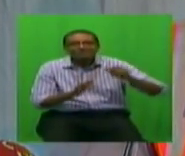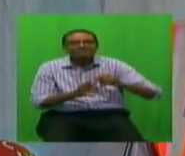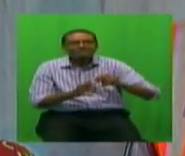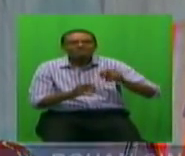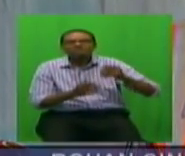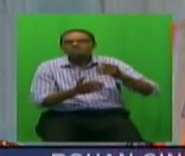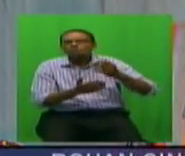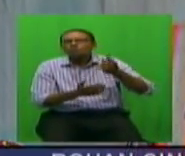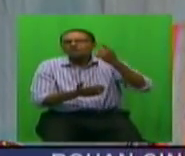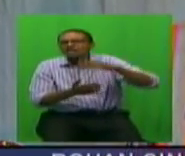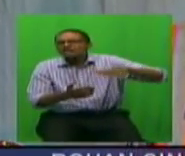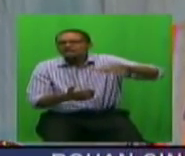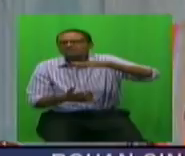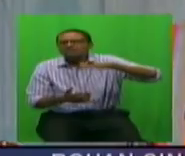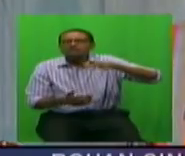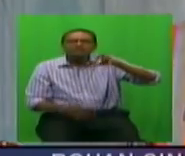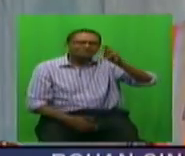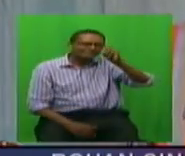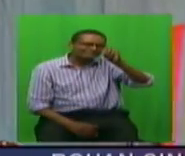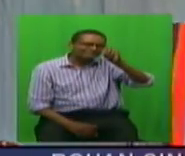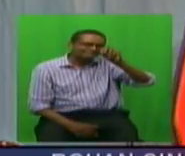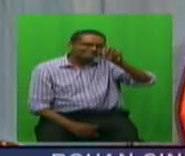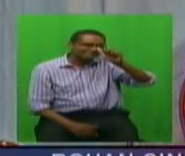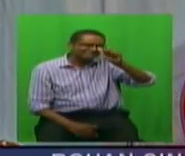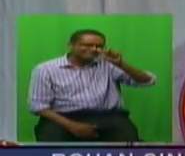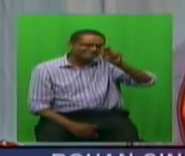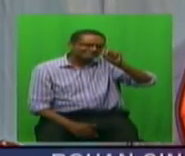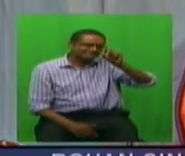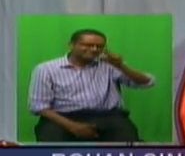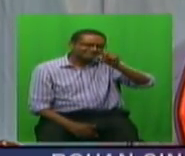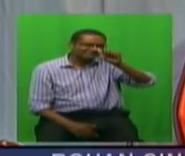challenge is that Manzanilla to Mayaro area, where